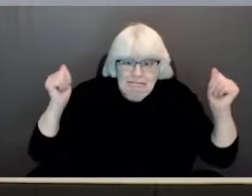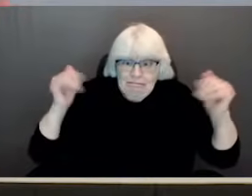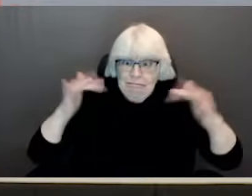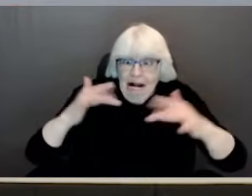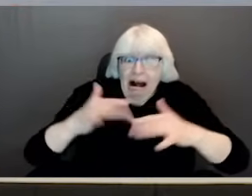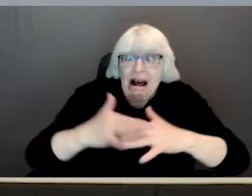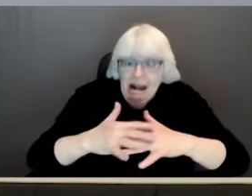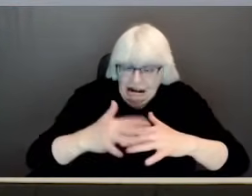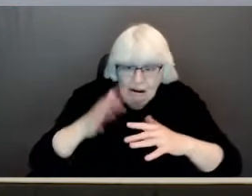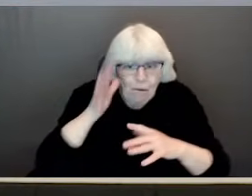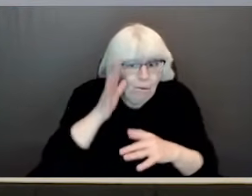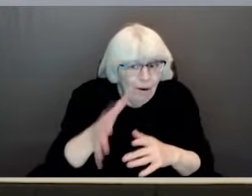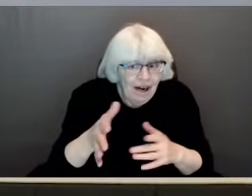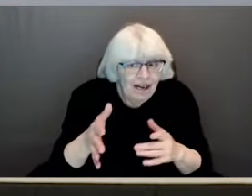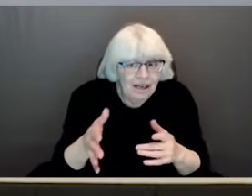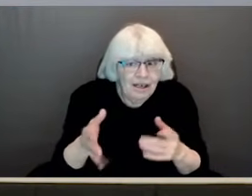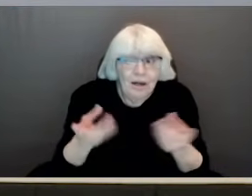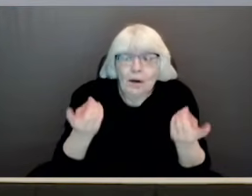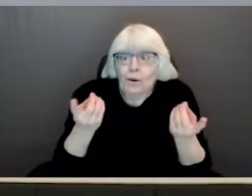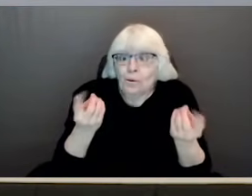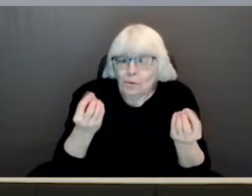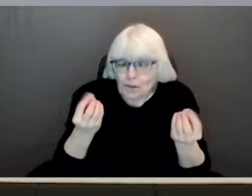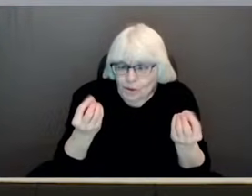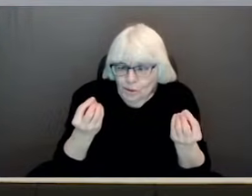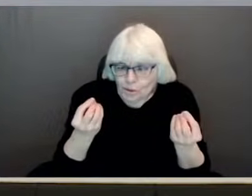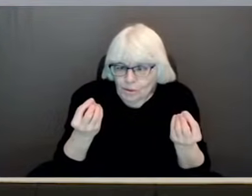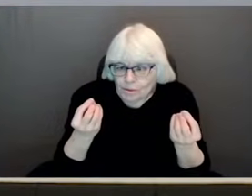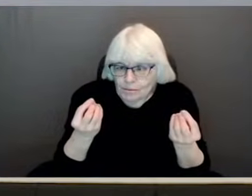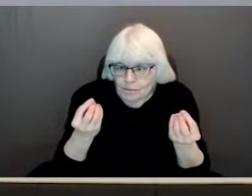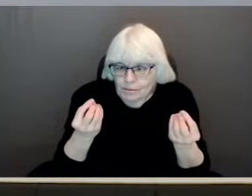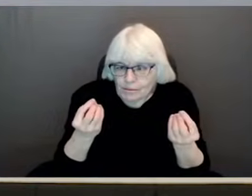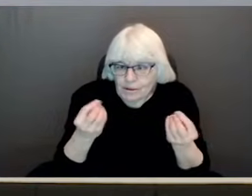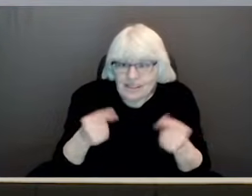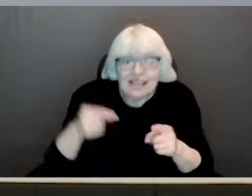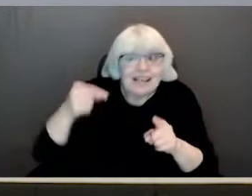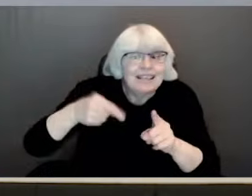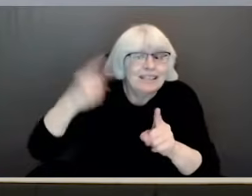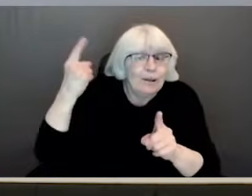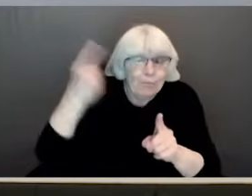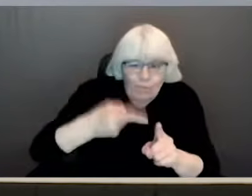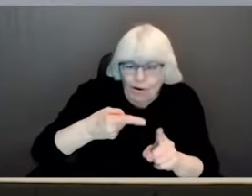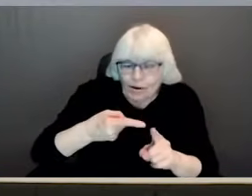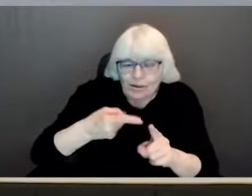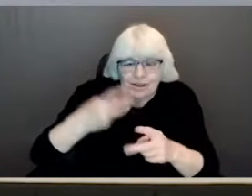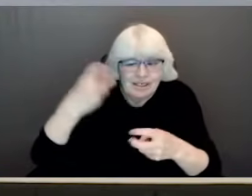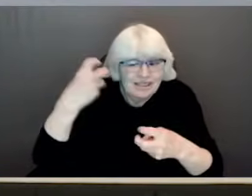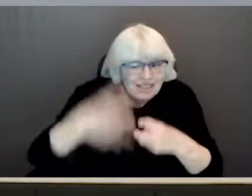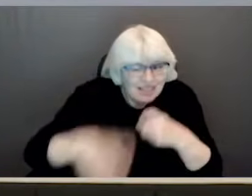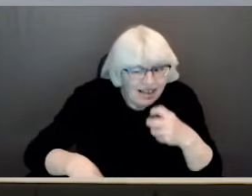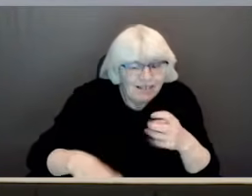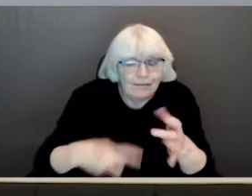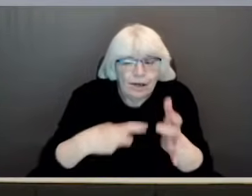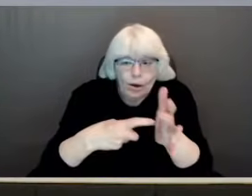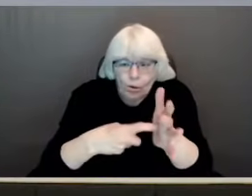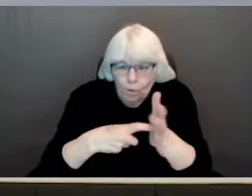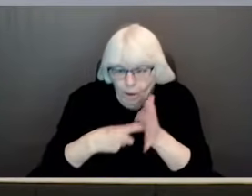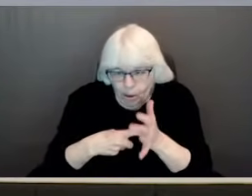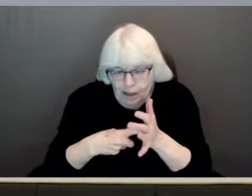a Vax Pass event. So I think it's really around that recommendation